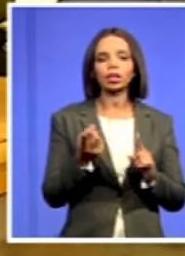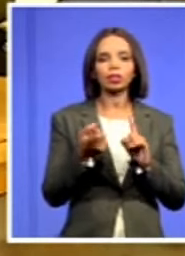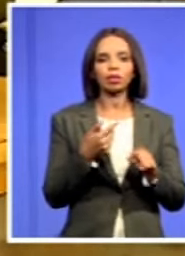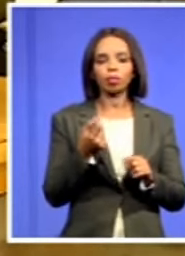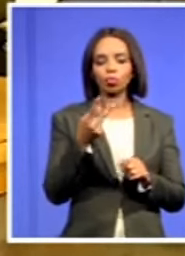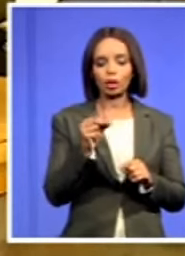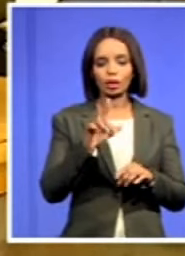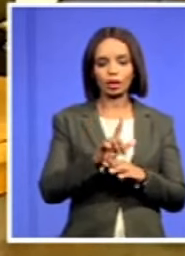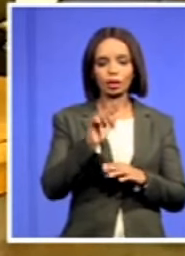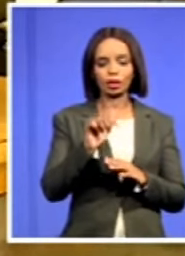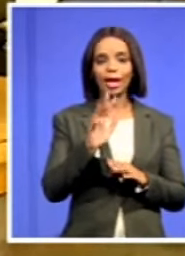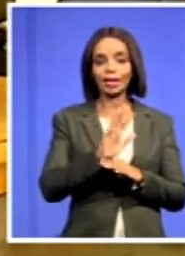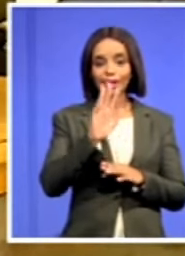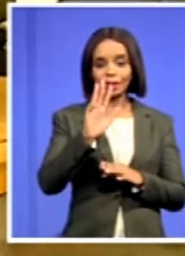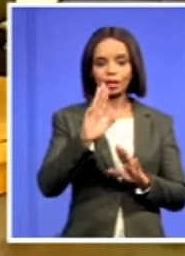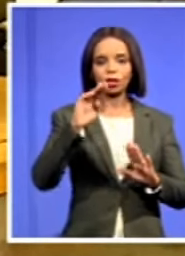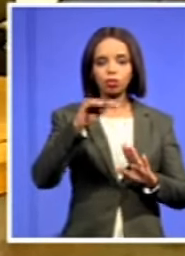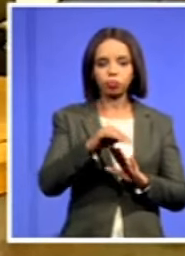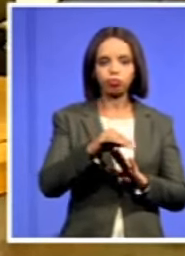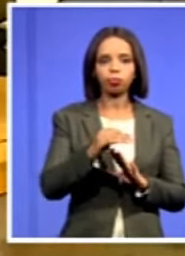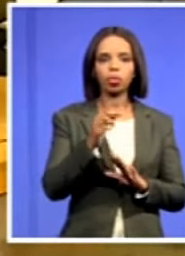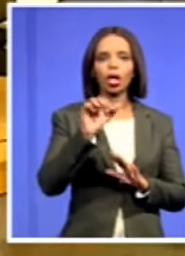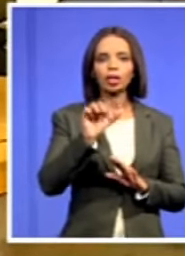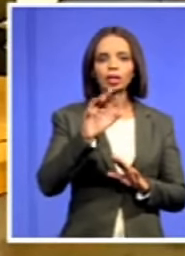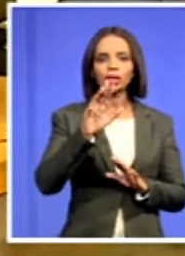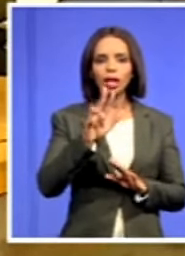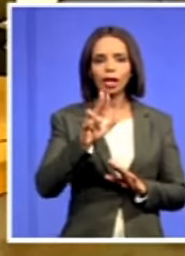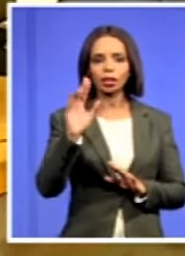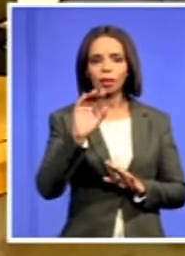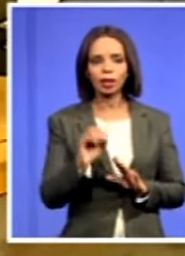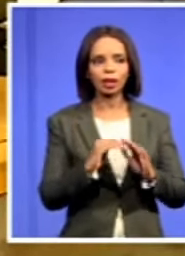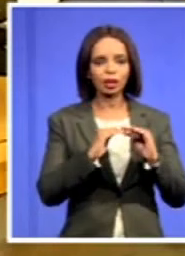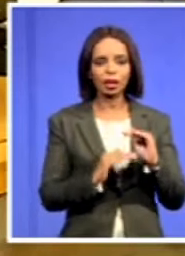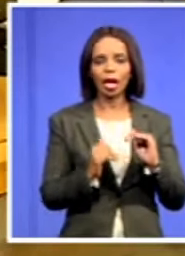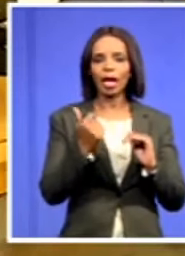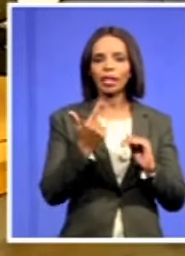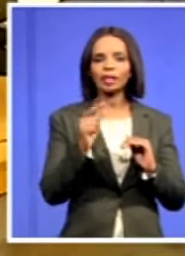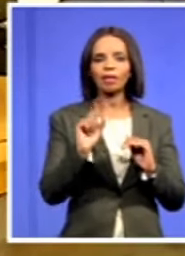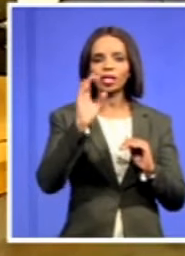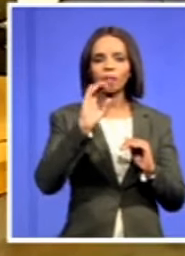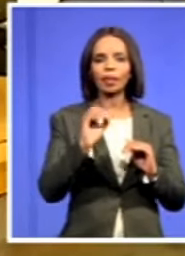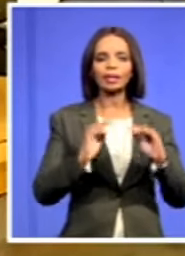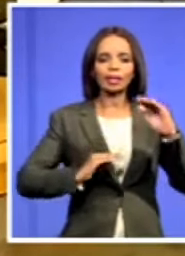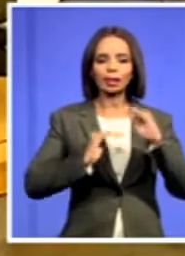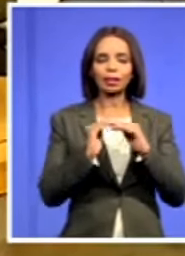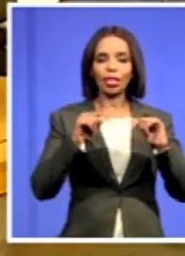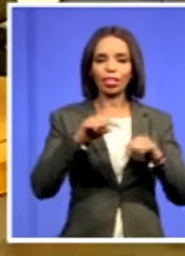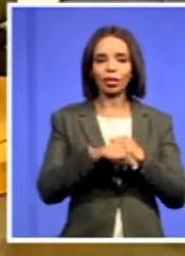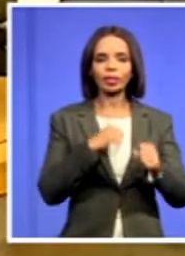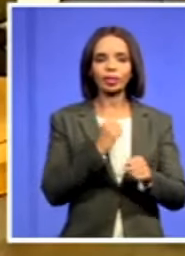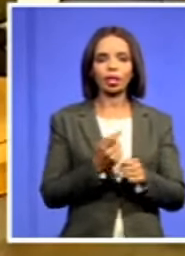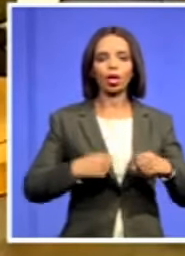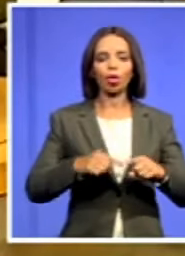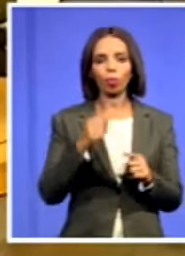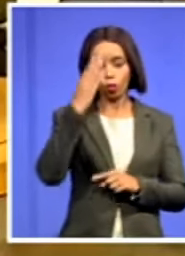to 68%, below the 70% threshold. And this year we all know there was a 1.5% decline, and